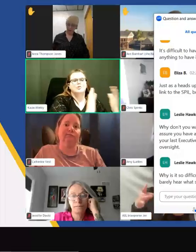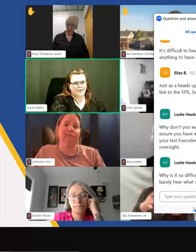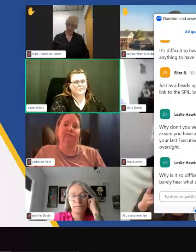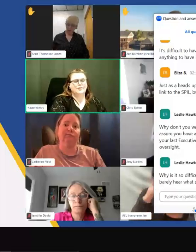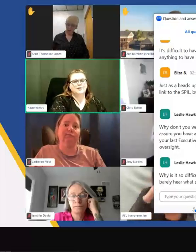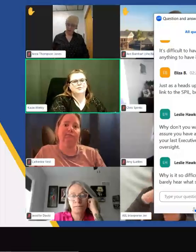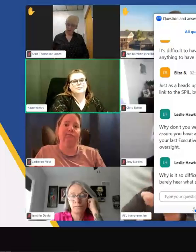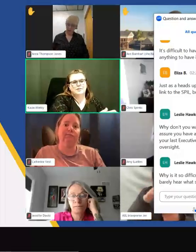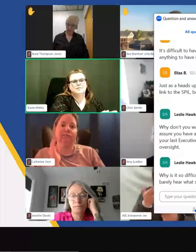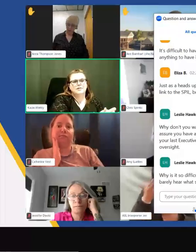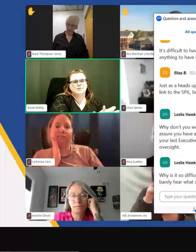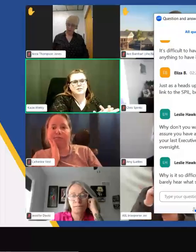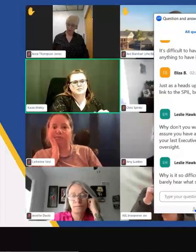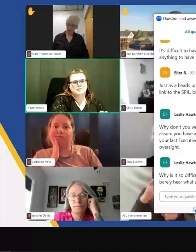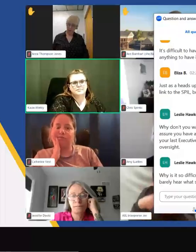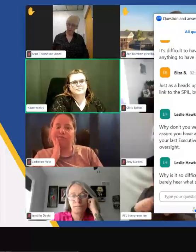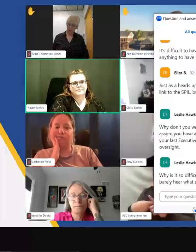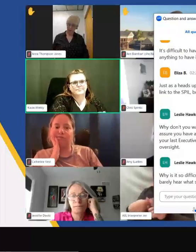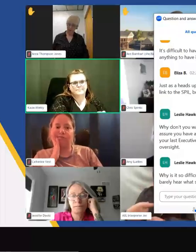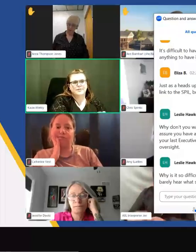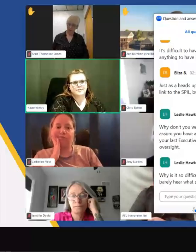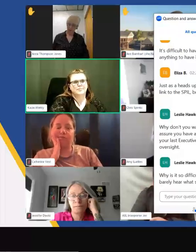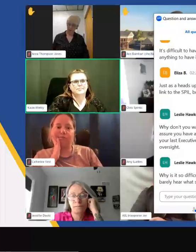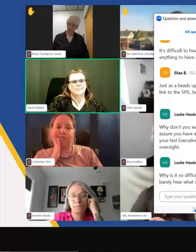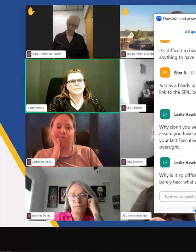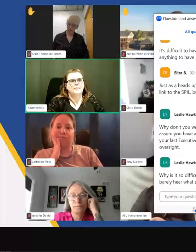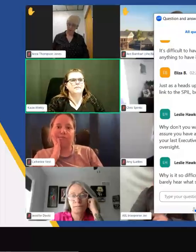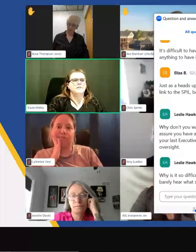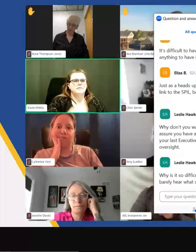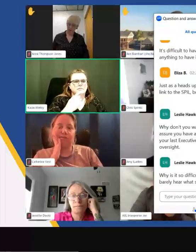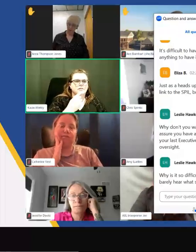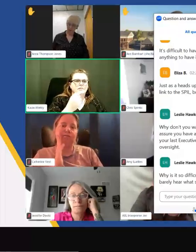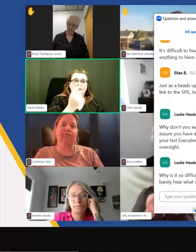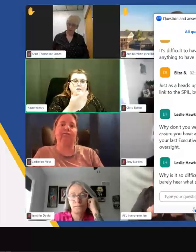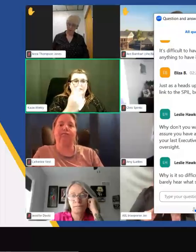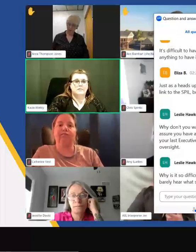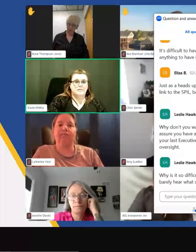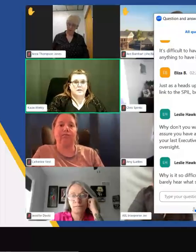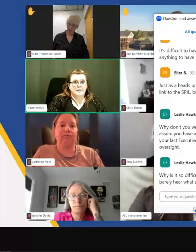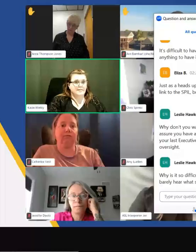meet on our own on a regular basis. So.